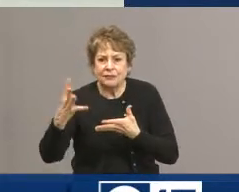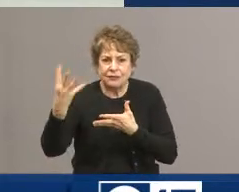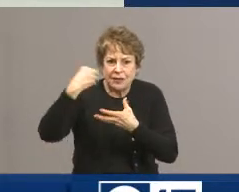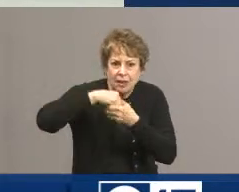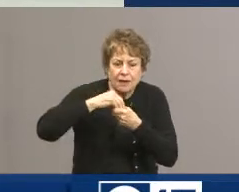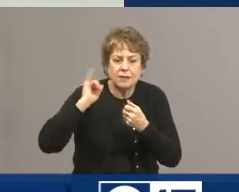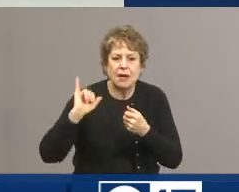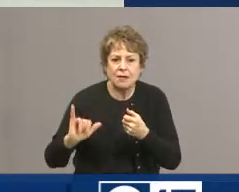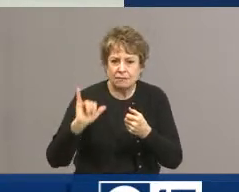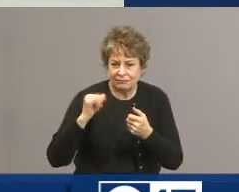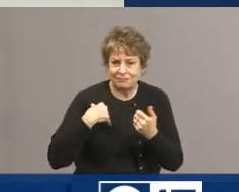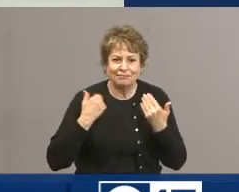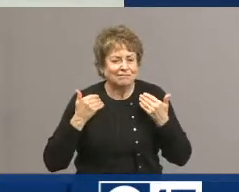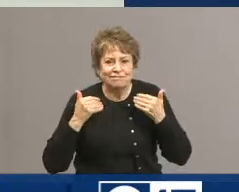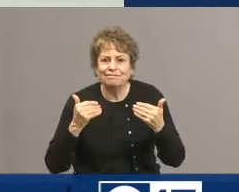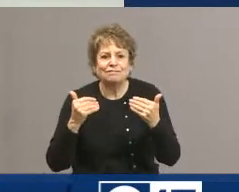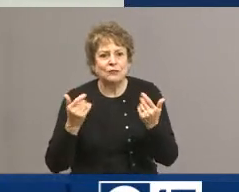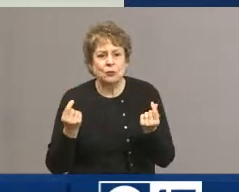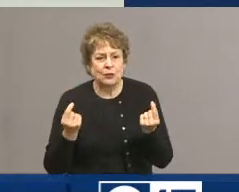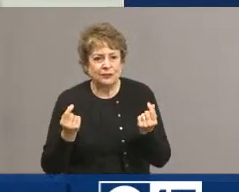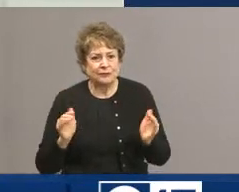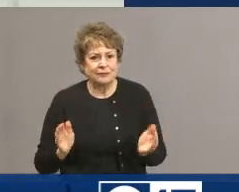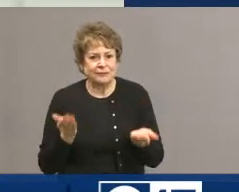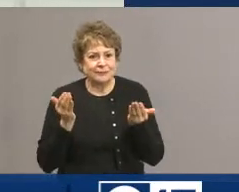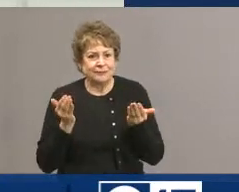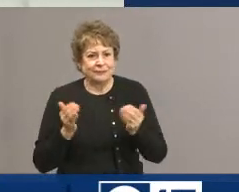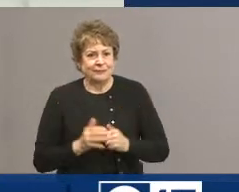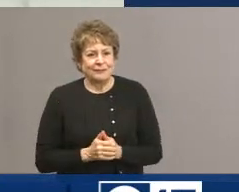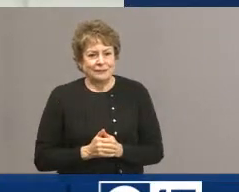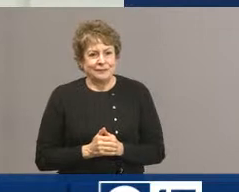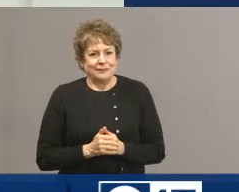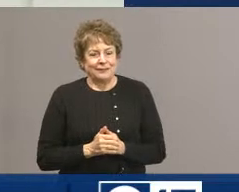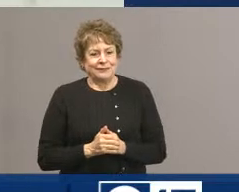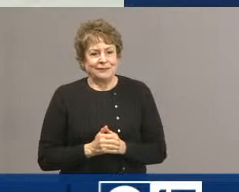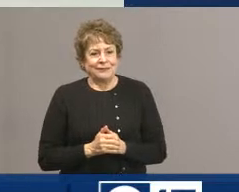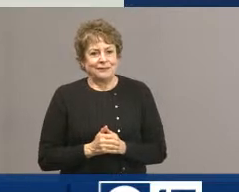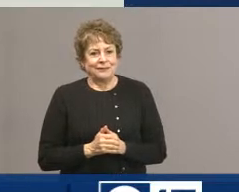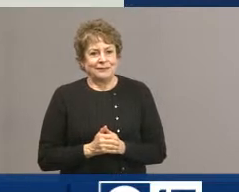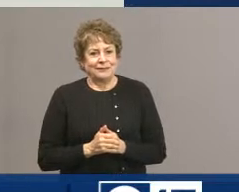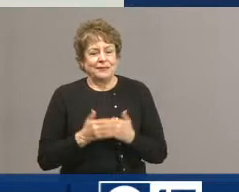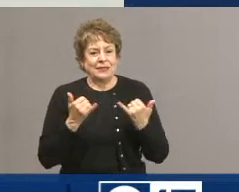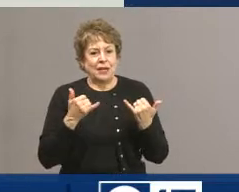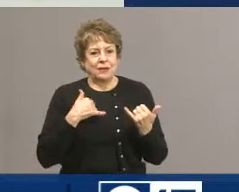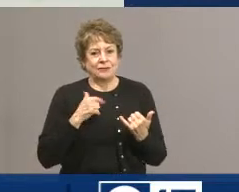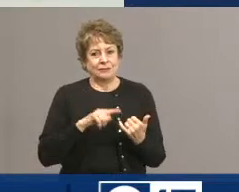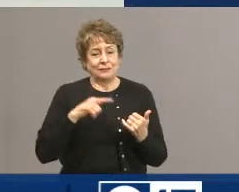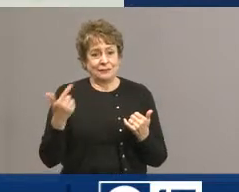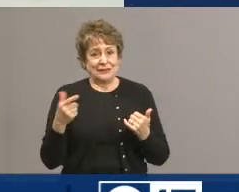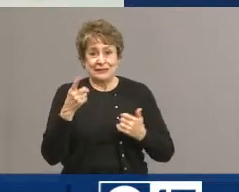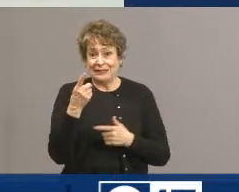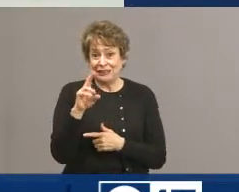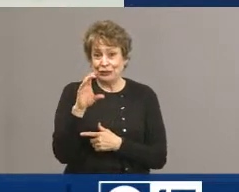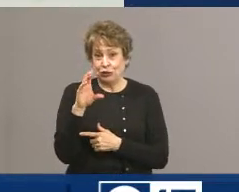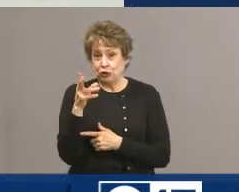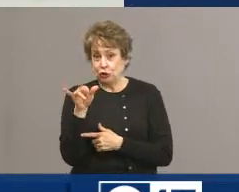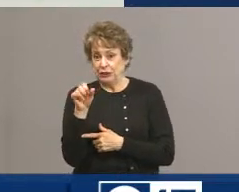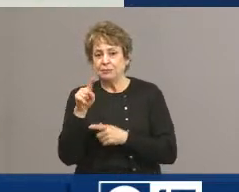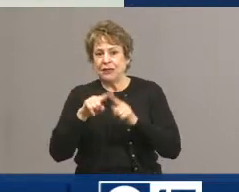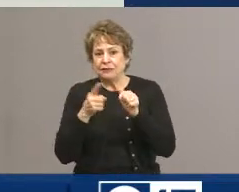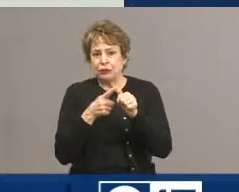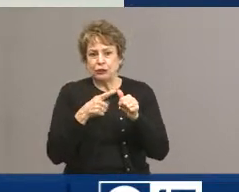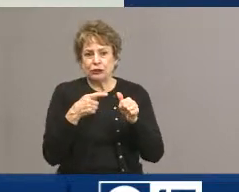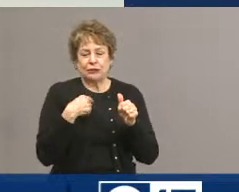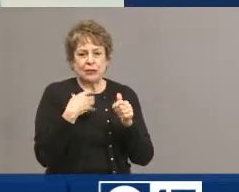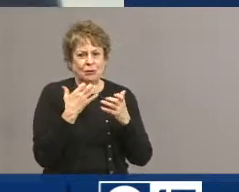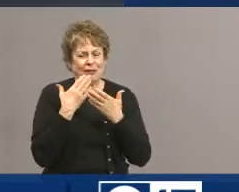turn it over to Dr. Christ, and I want to thank Dr. Christ again. She's leading our healthcare, public health effort for her hard